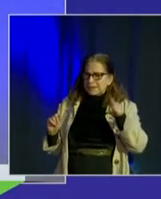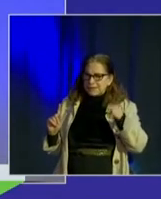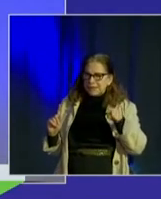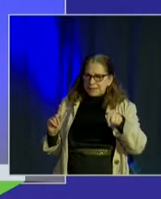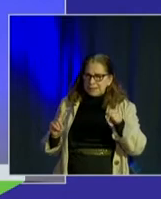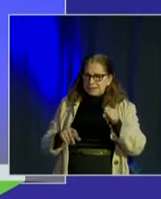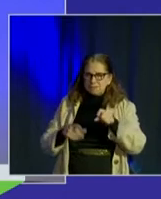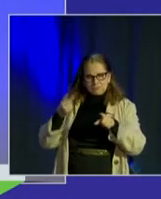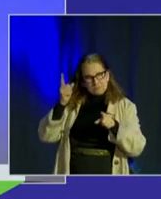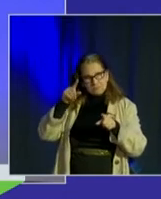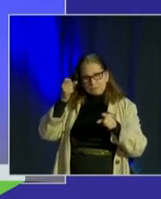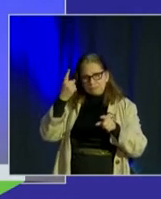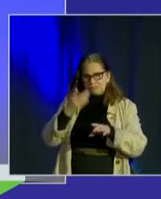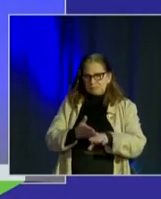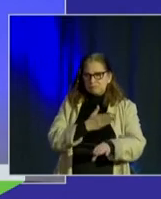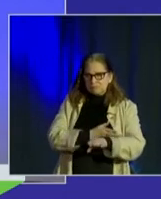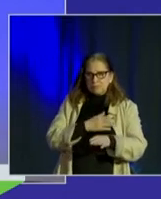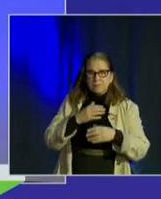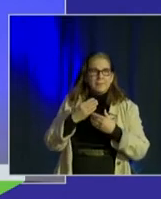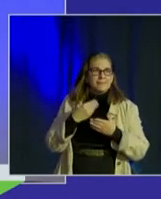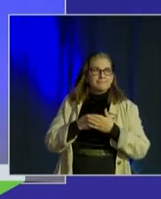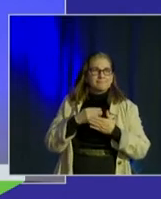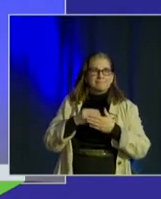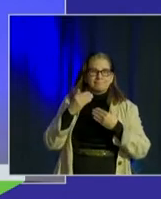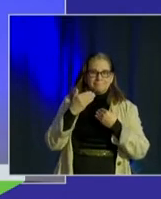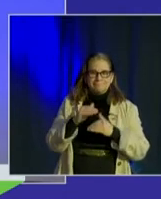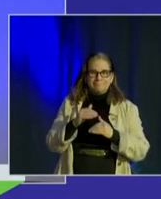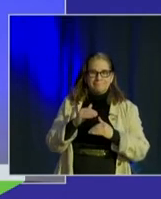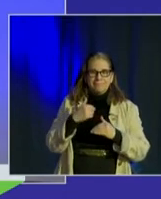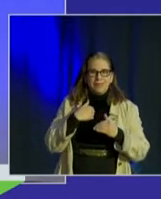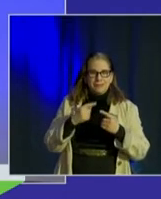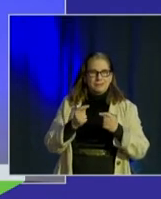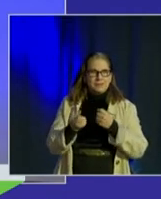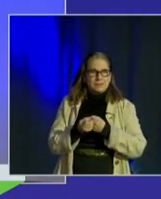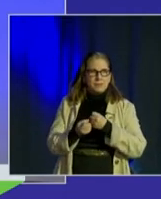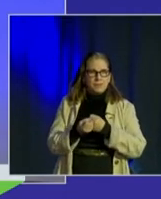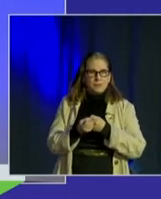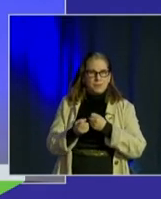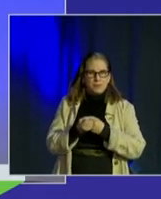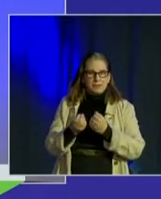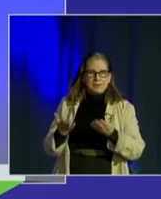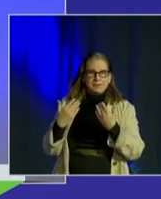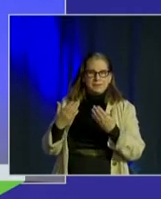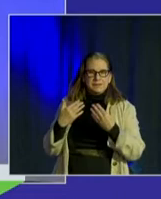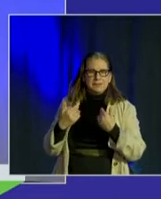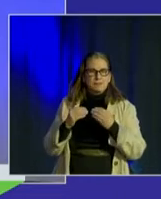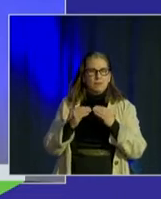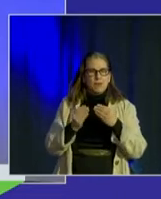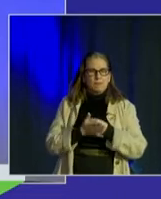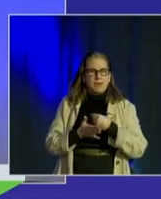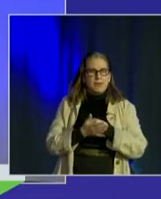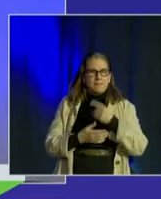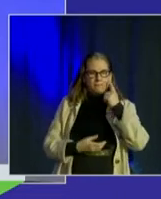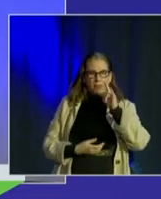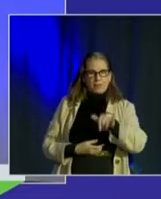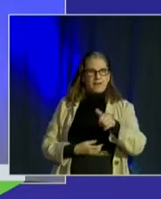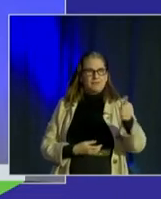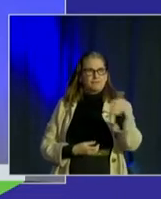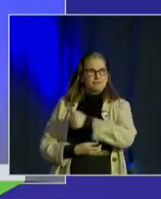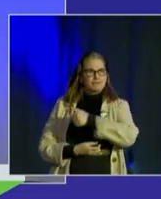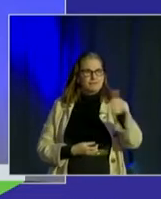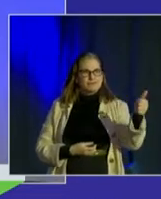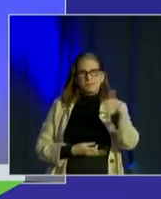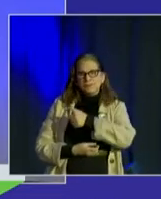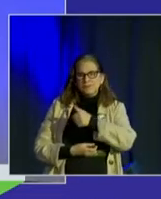why I'm trying to advocate for more funding for transportation services, but that's definitely a route that we will take a look